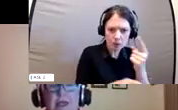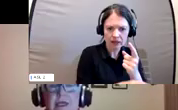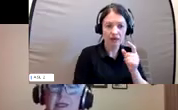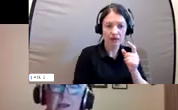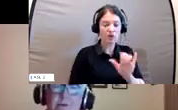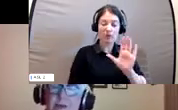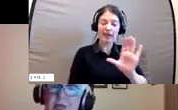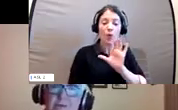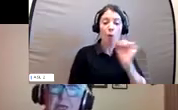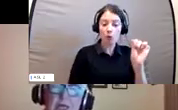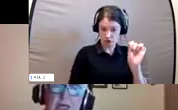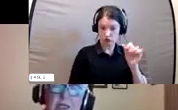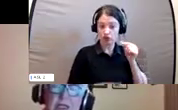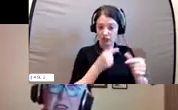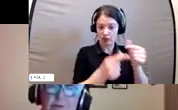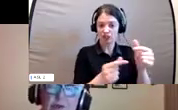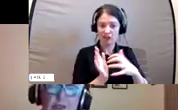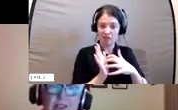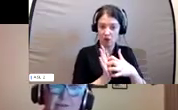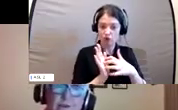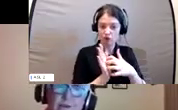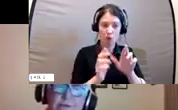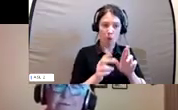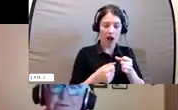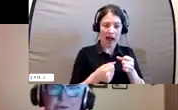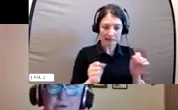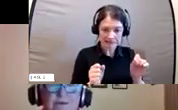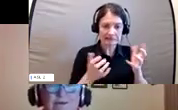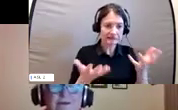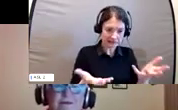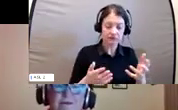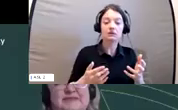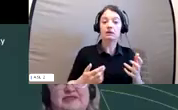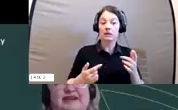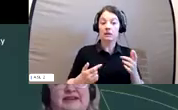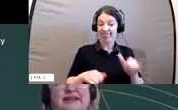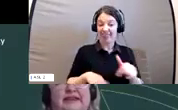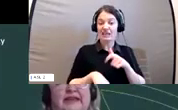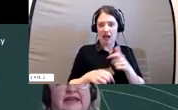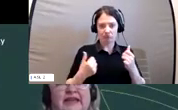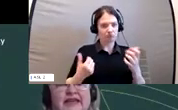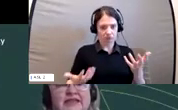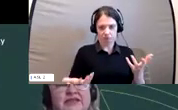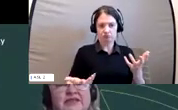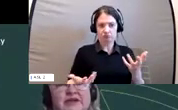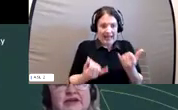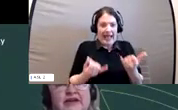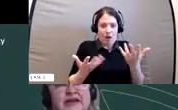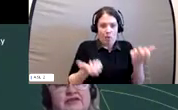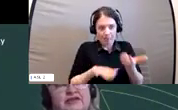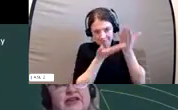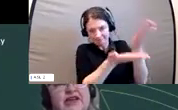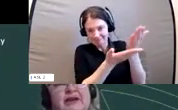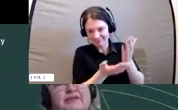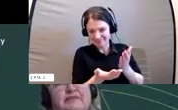are. So yeah, we're keen to push this forward. Thanks, Marie. Well, I just